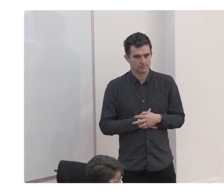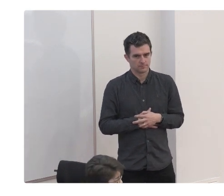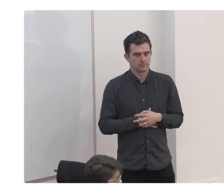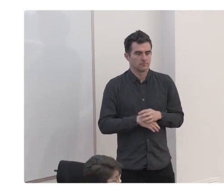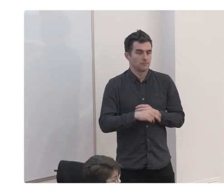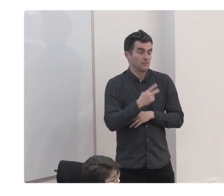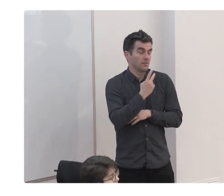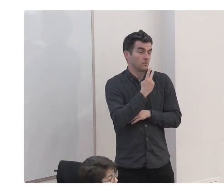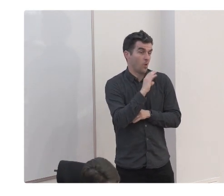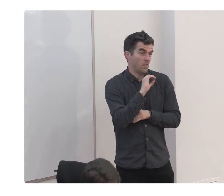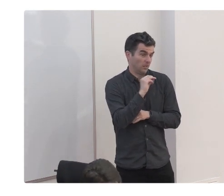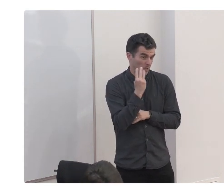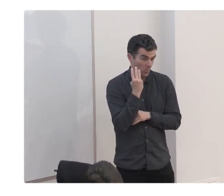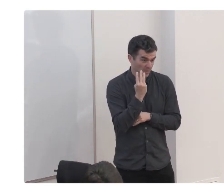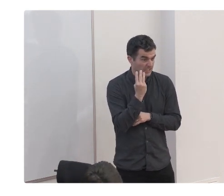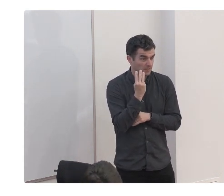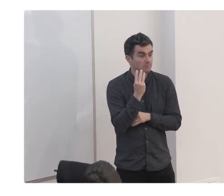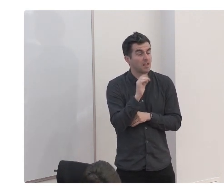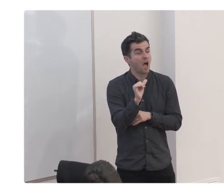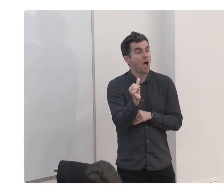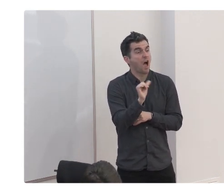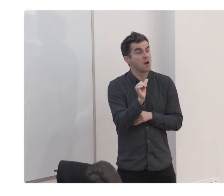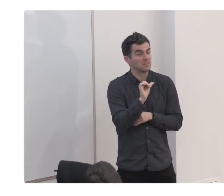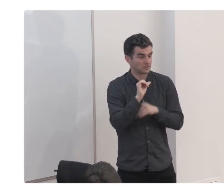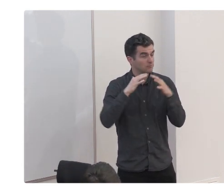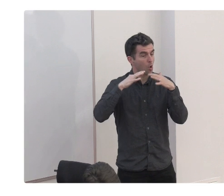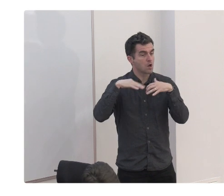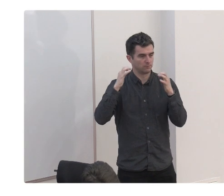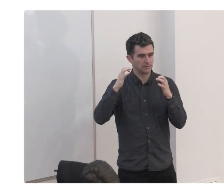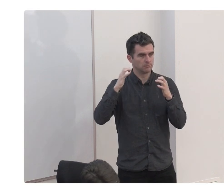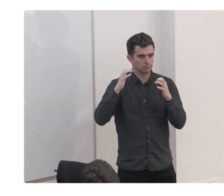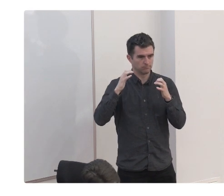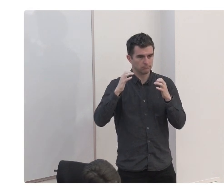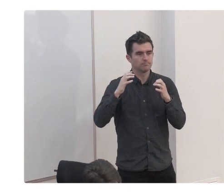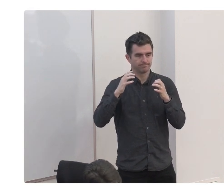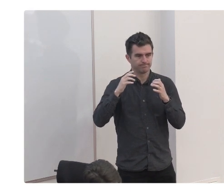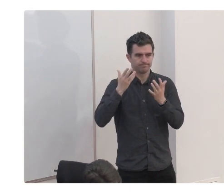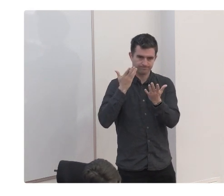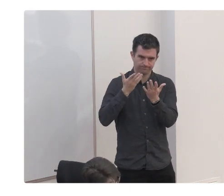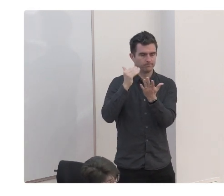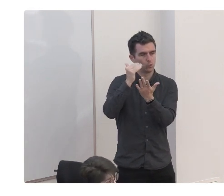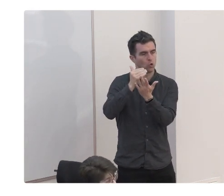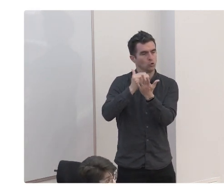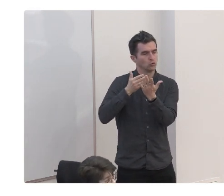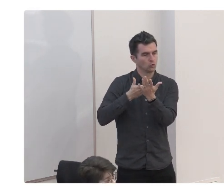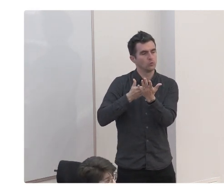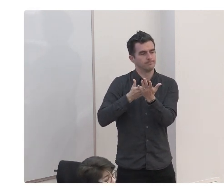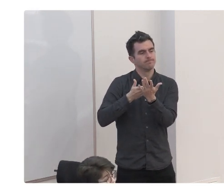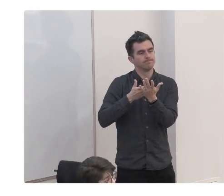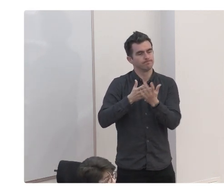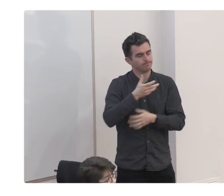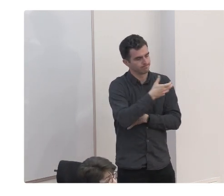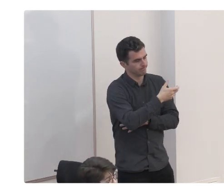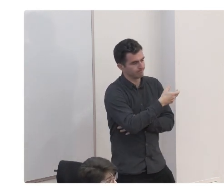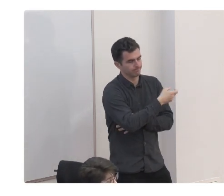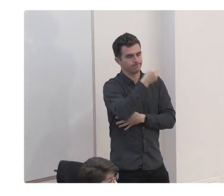of Human Rights, was there. And in Afghanistan Independent Commission of Human Rights, we had a specific department which was